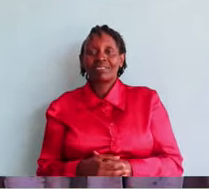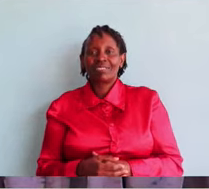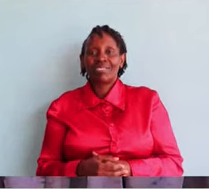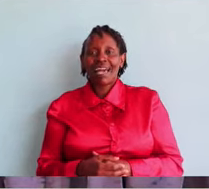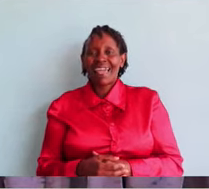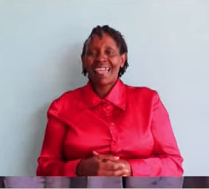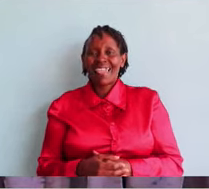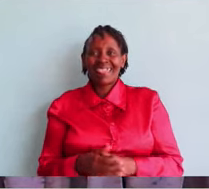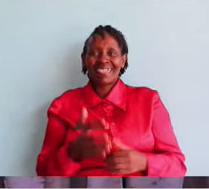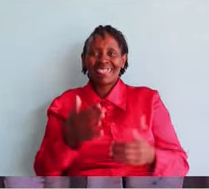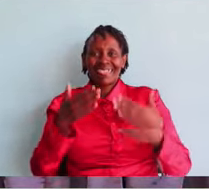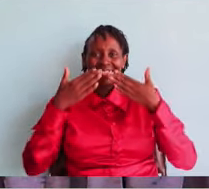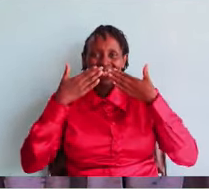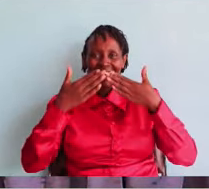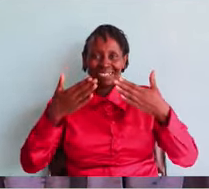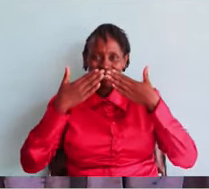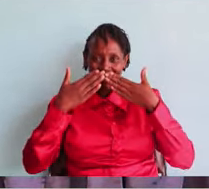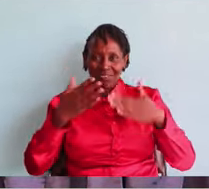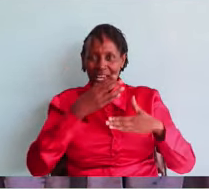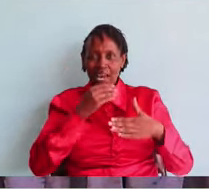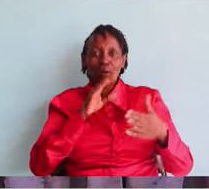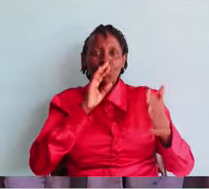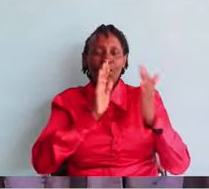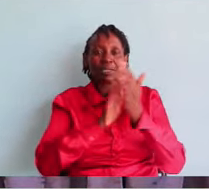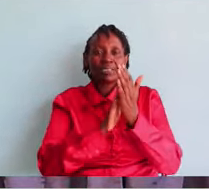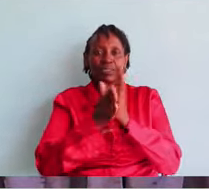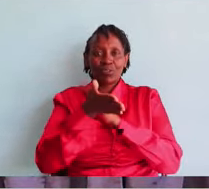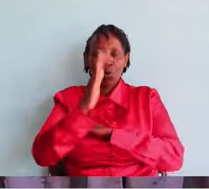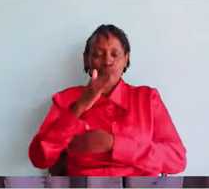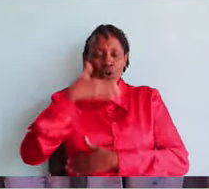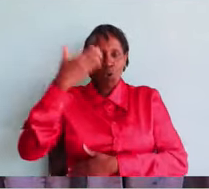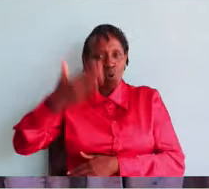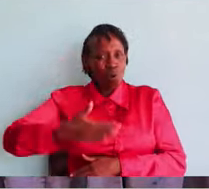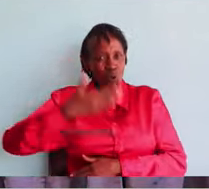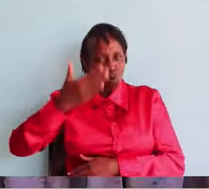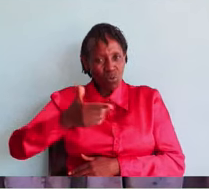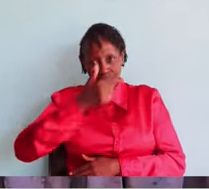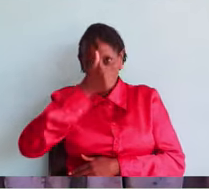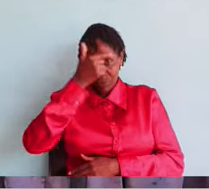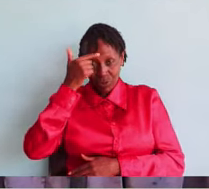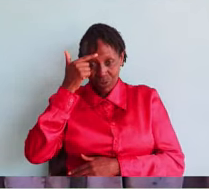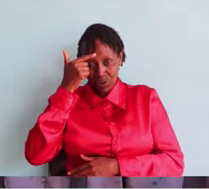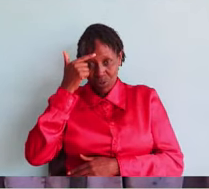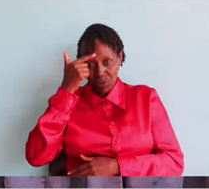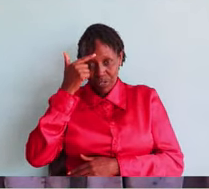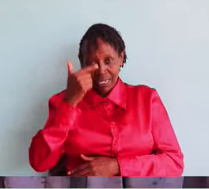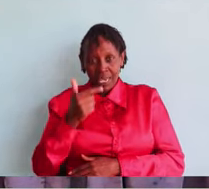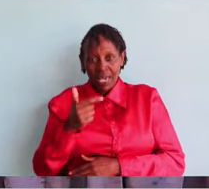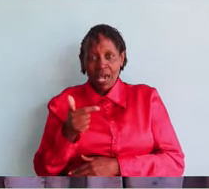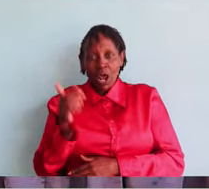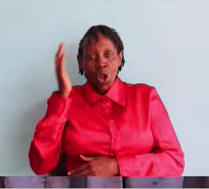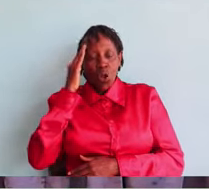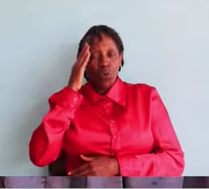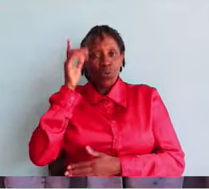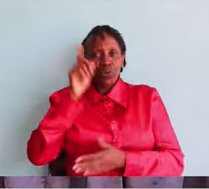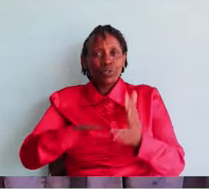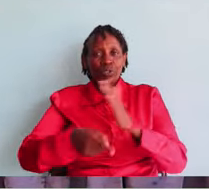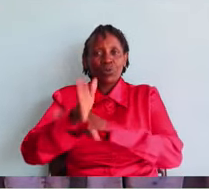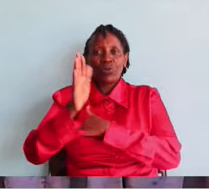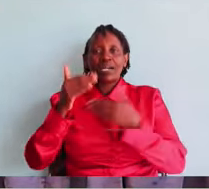and praising God continually because they appreciated what God had done for them. And I think for each one of us, we